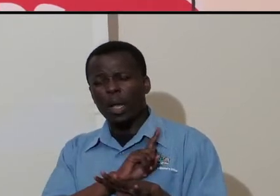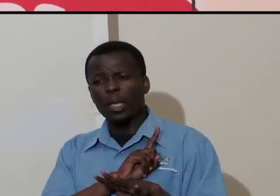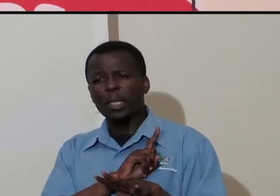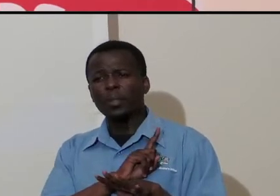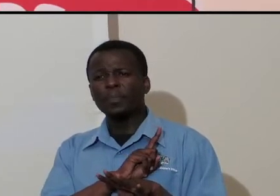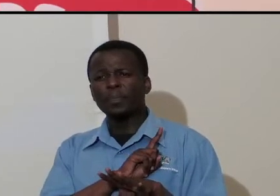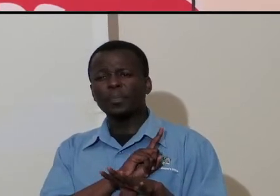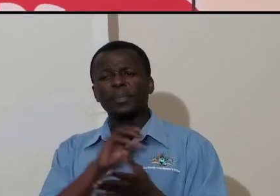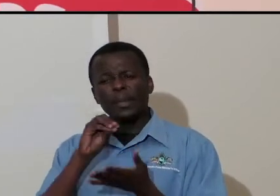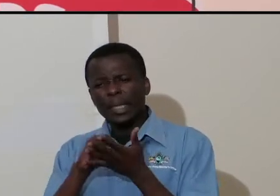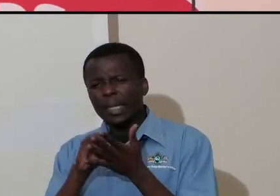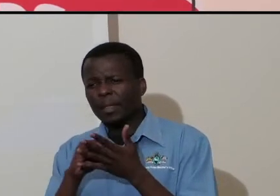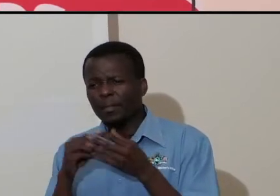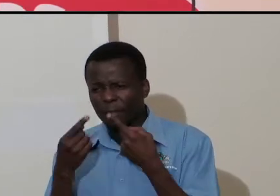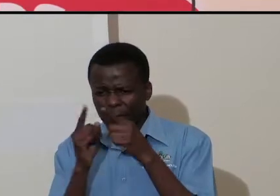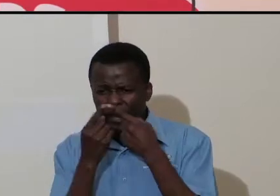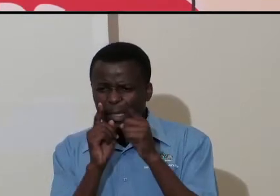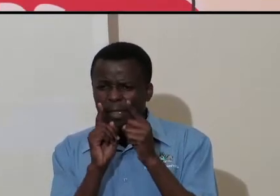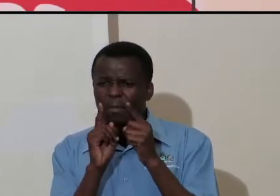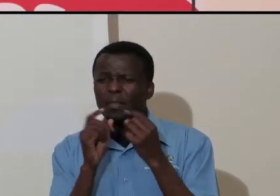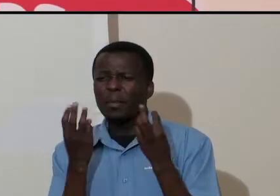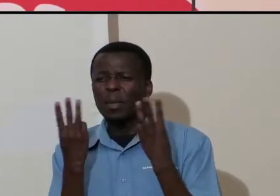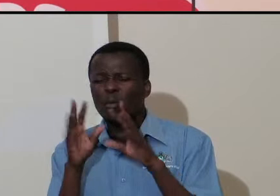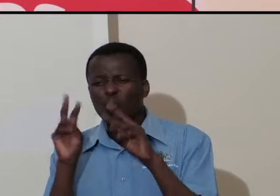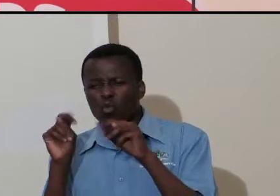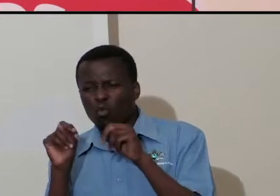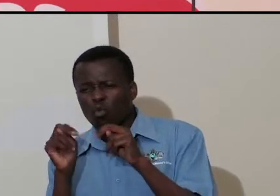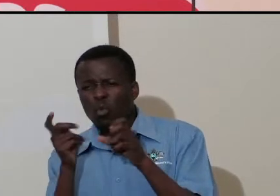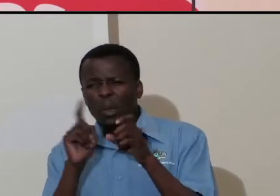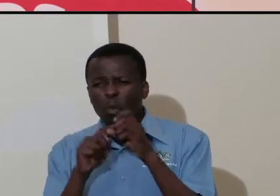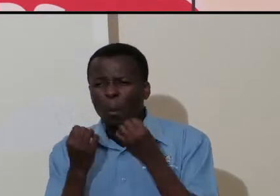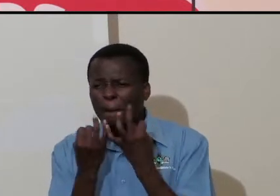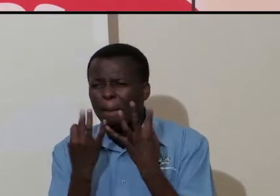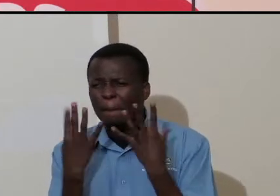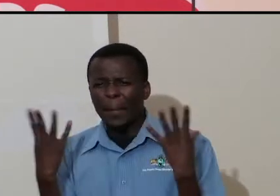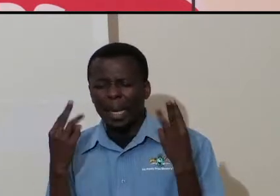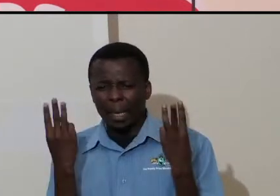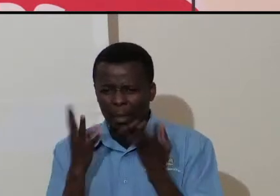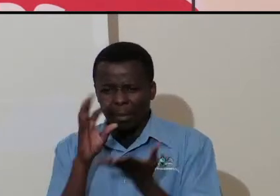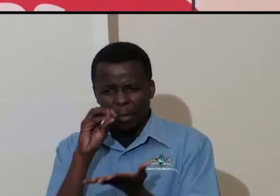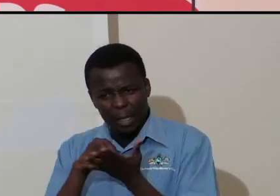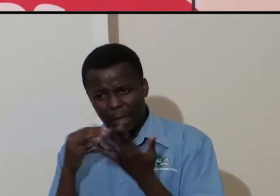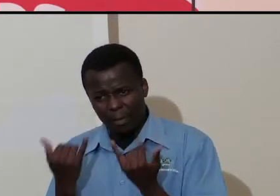and ultra-conservatism on civil society space, especially